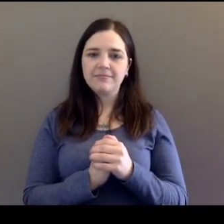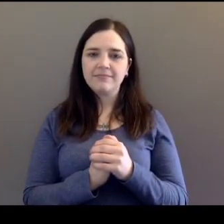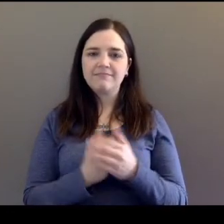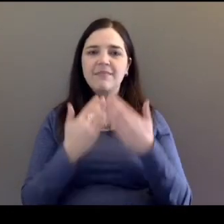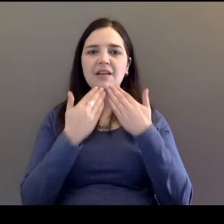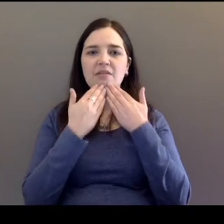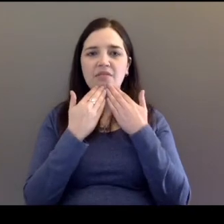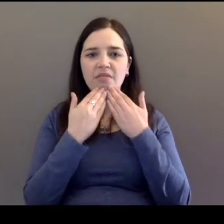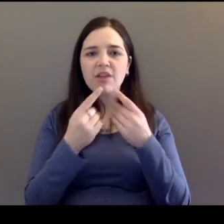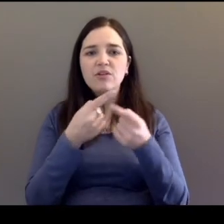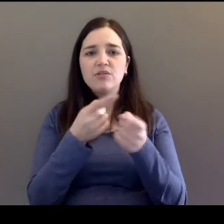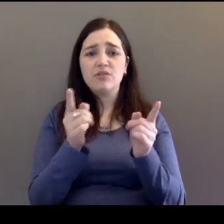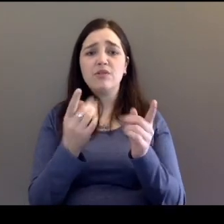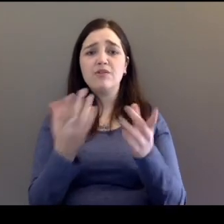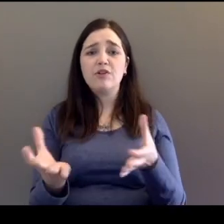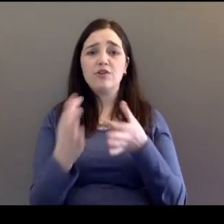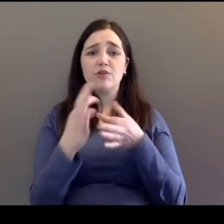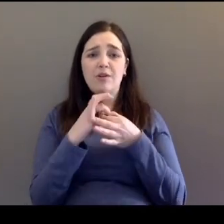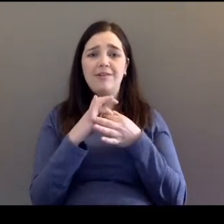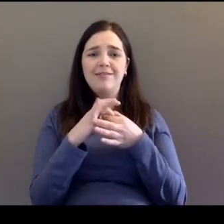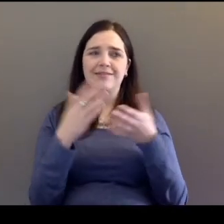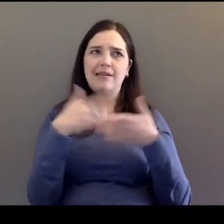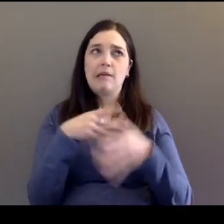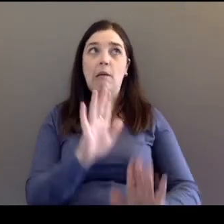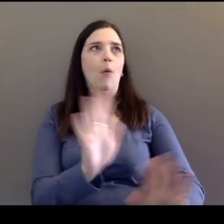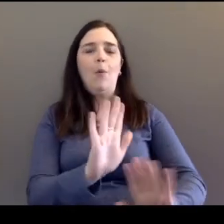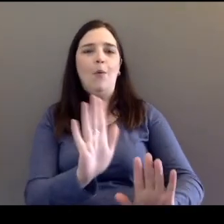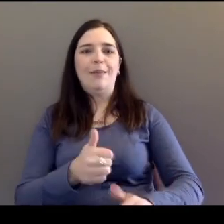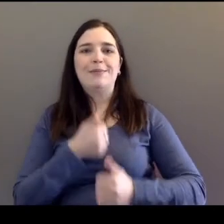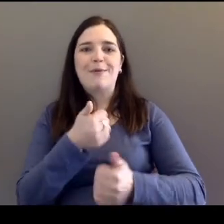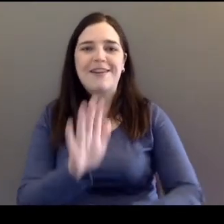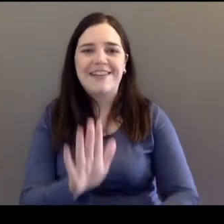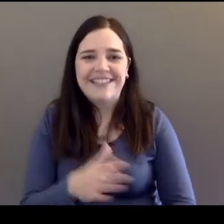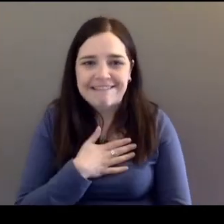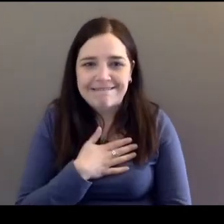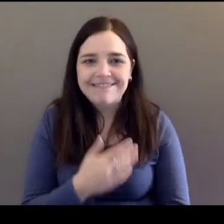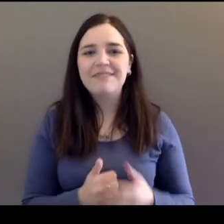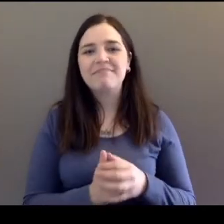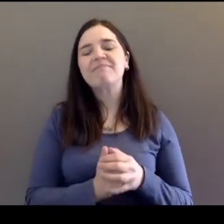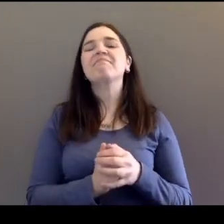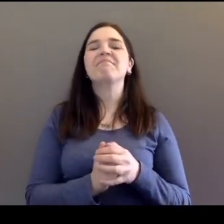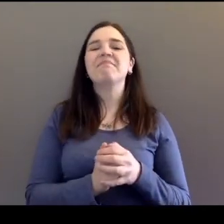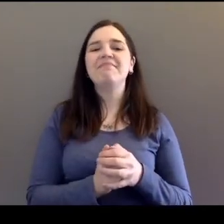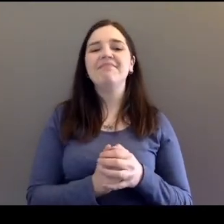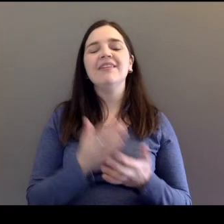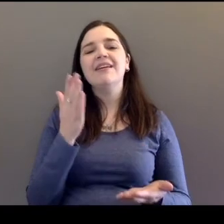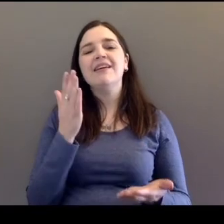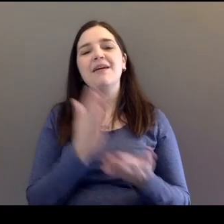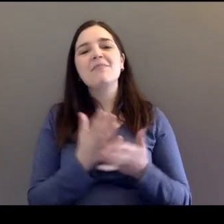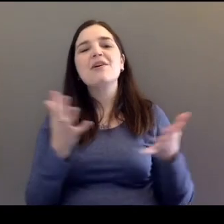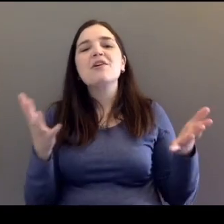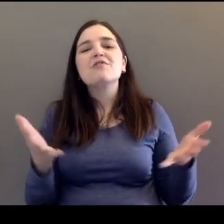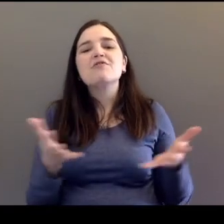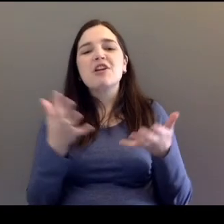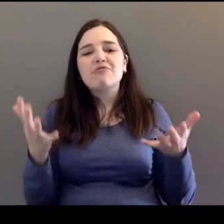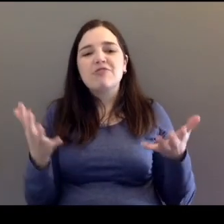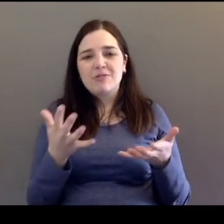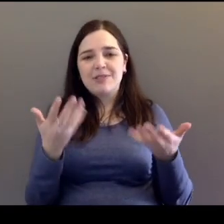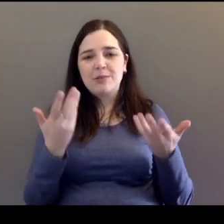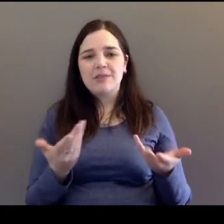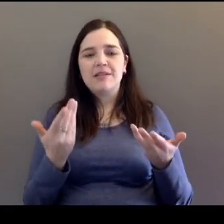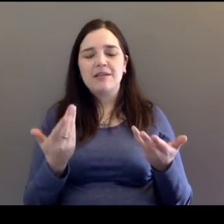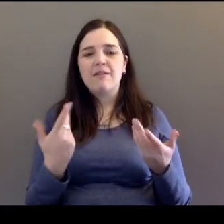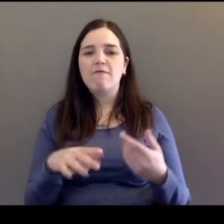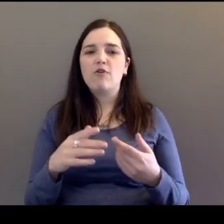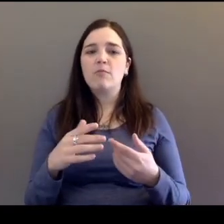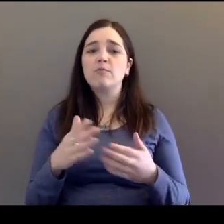Thank you to you for joining us tonight, or this morning. There is an encouragement today that has come